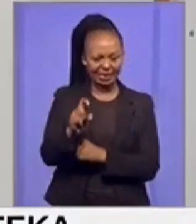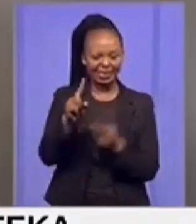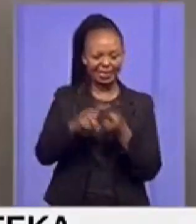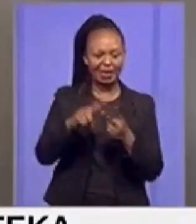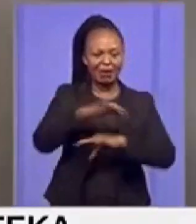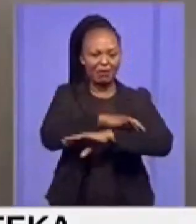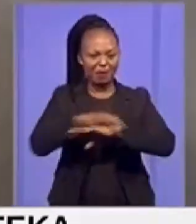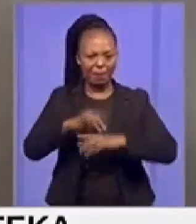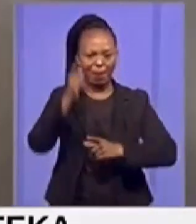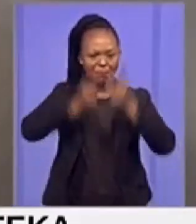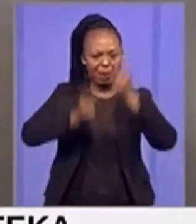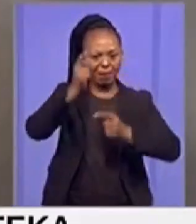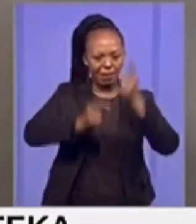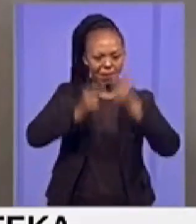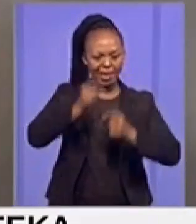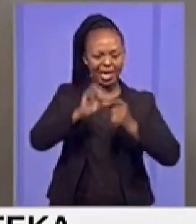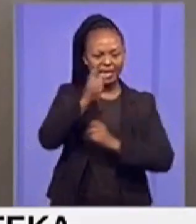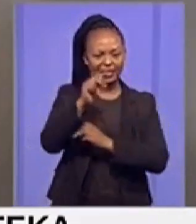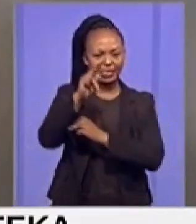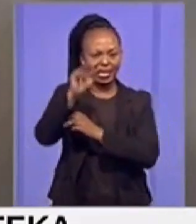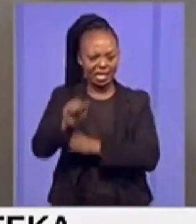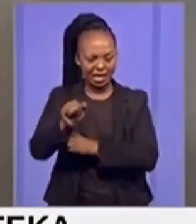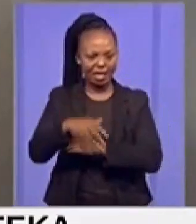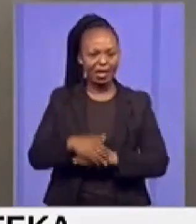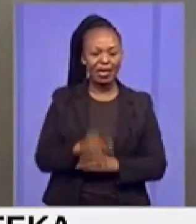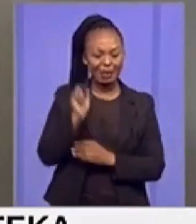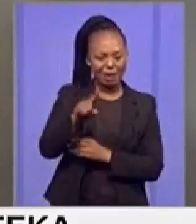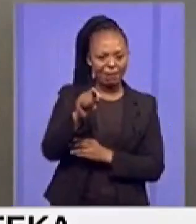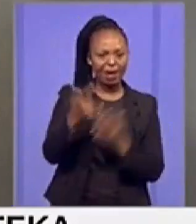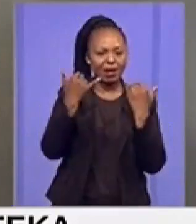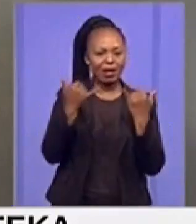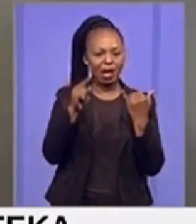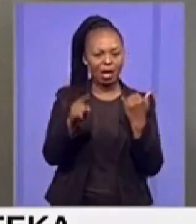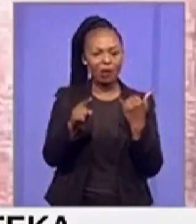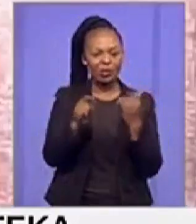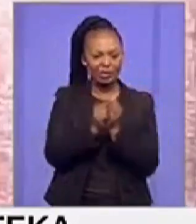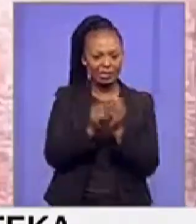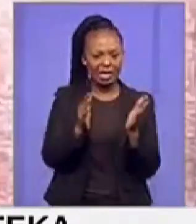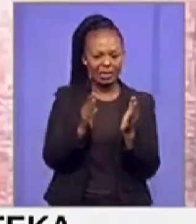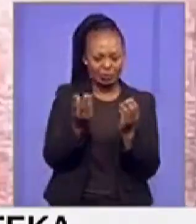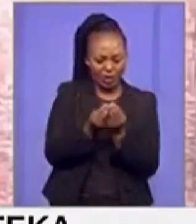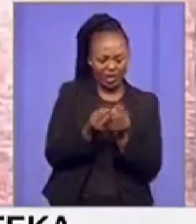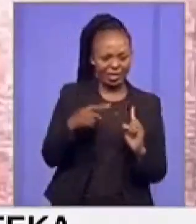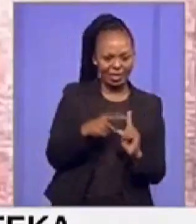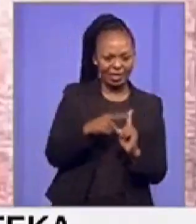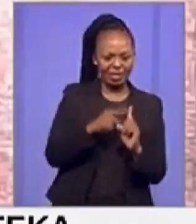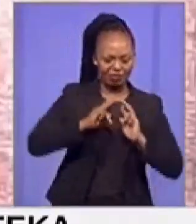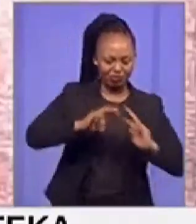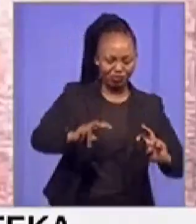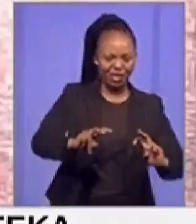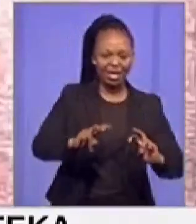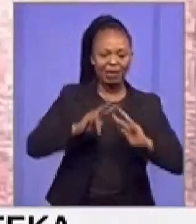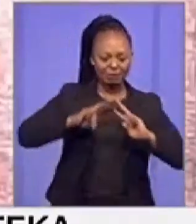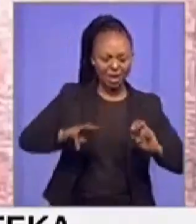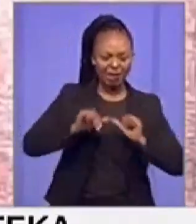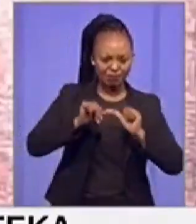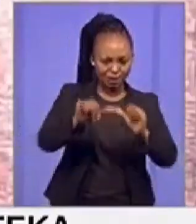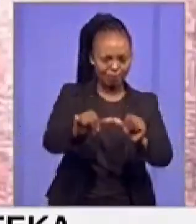polasi ya lebese ya Estina e Friede tse qadileng nakong ya hae ya tshebetso. Diphuputso tsena di ntse di tswela